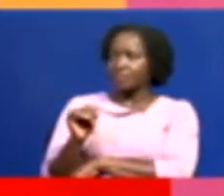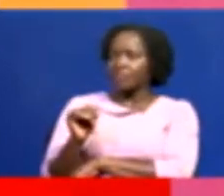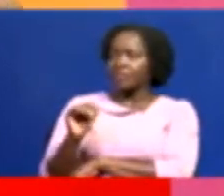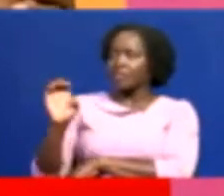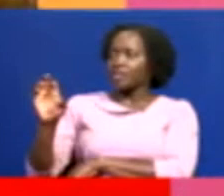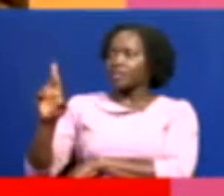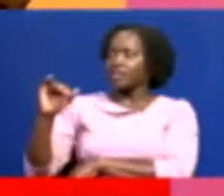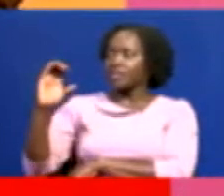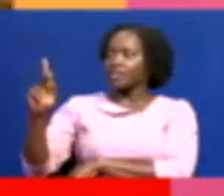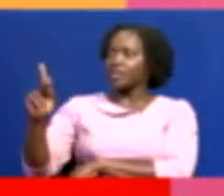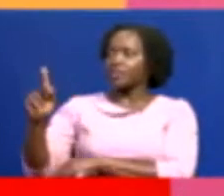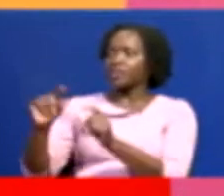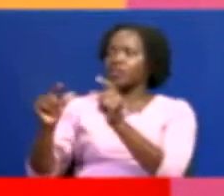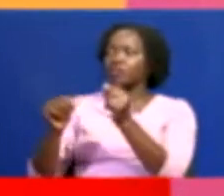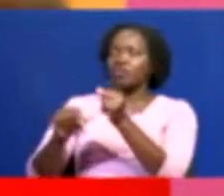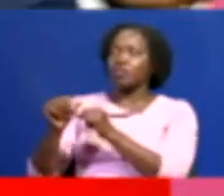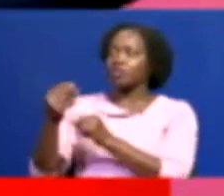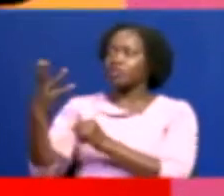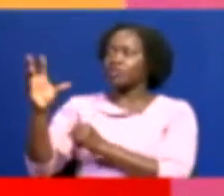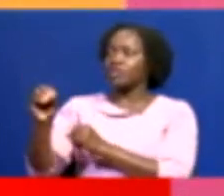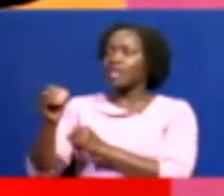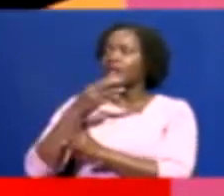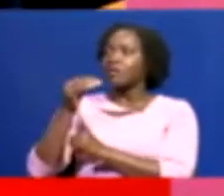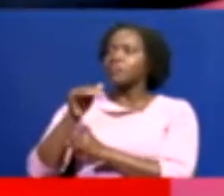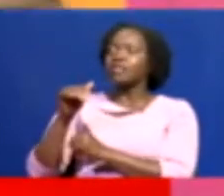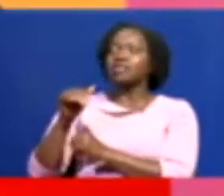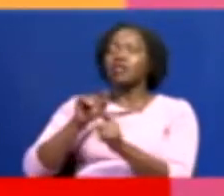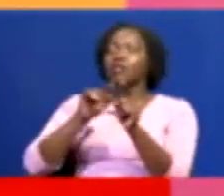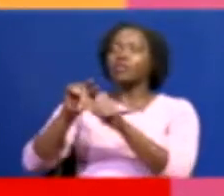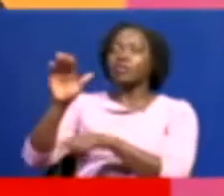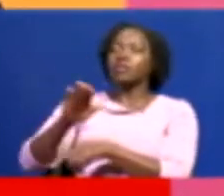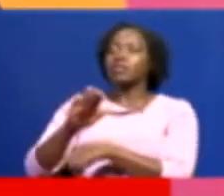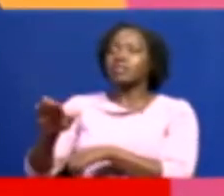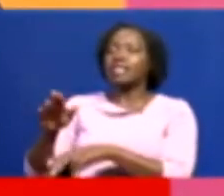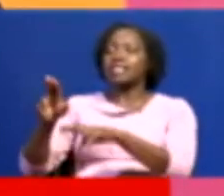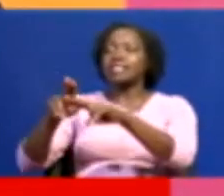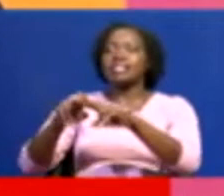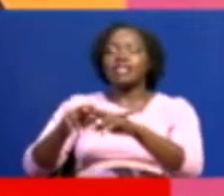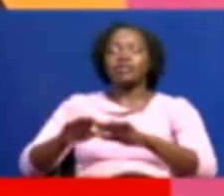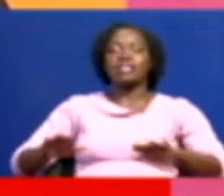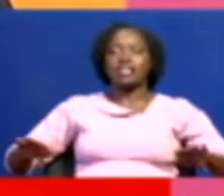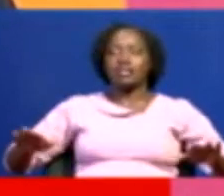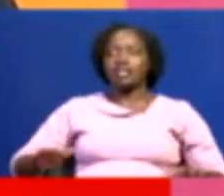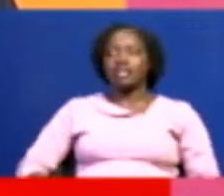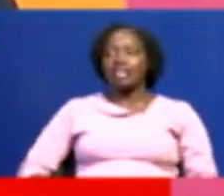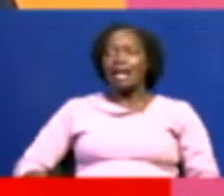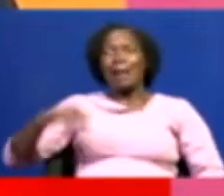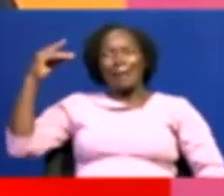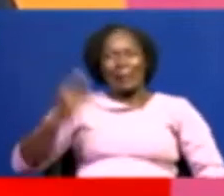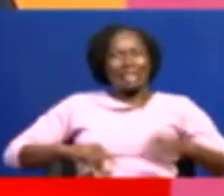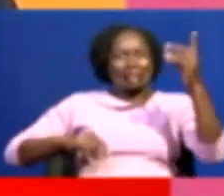Omondi, with a group of about 50 men, mm-hmm. came to Parliament there, yes. and they sat on the ground. But they were thoroughly